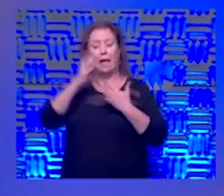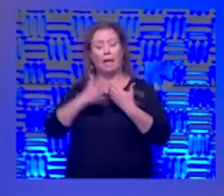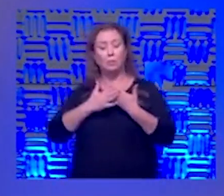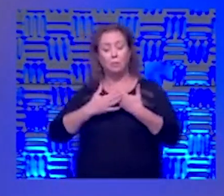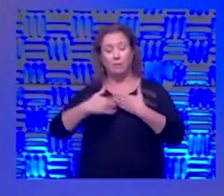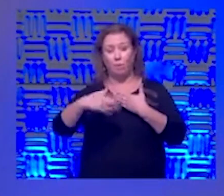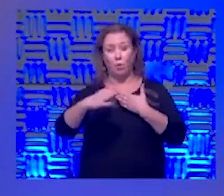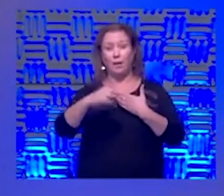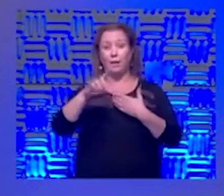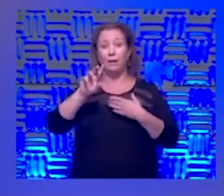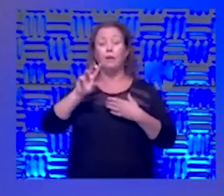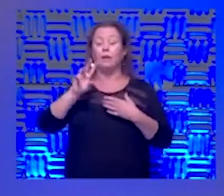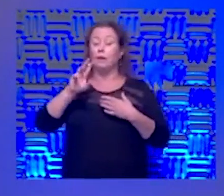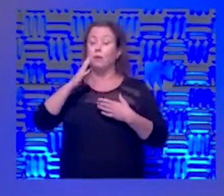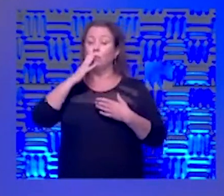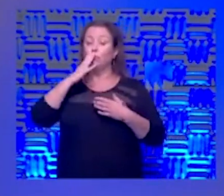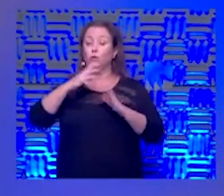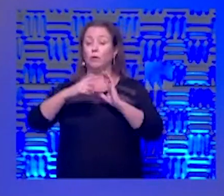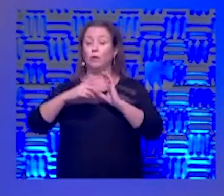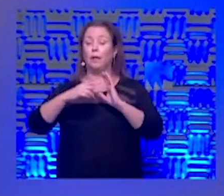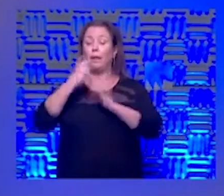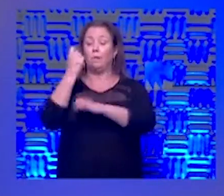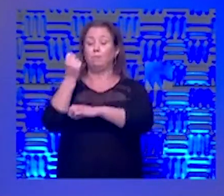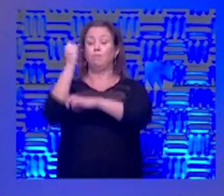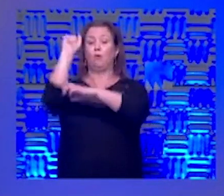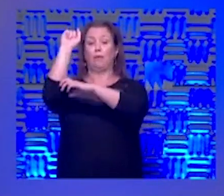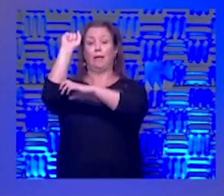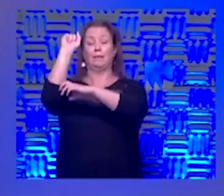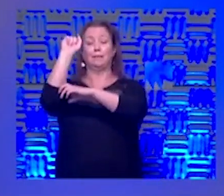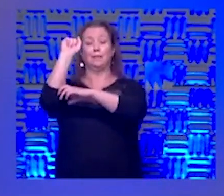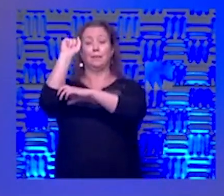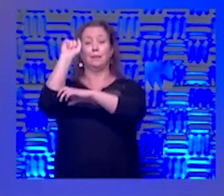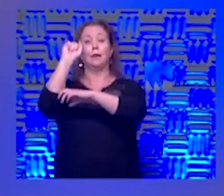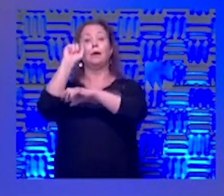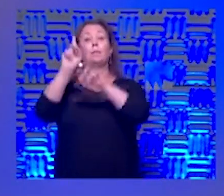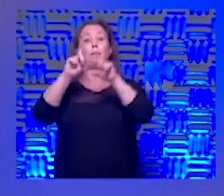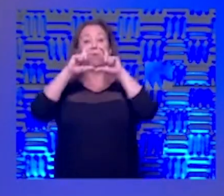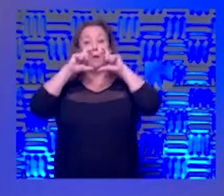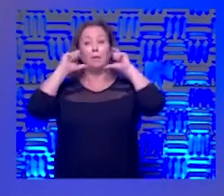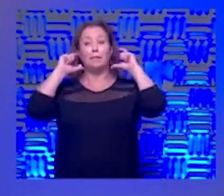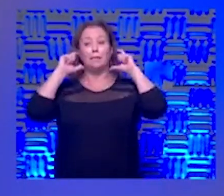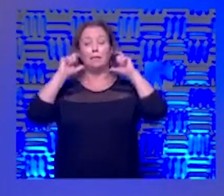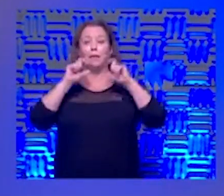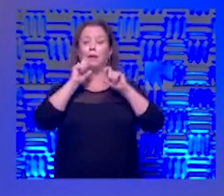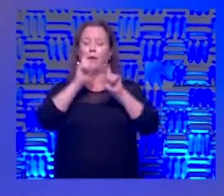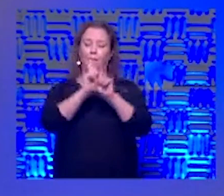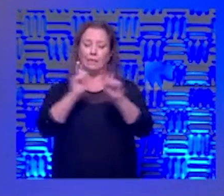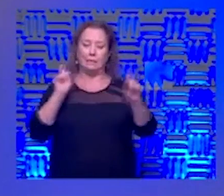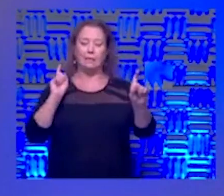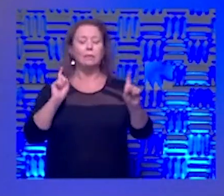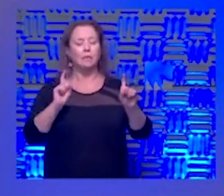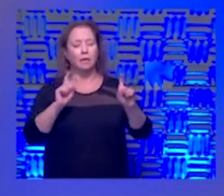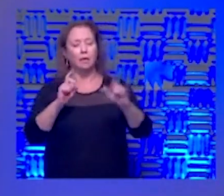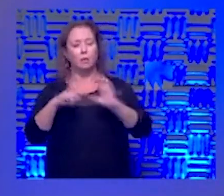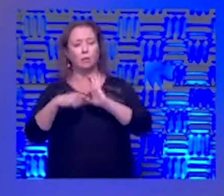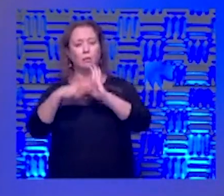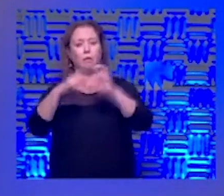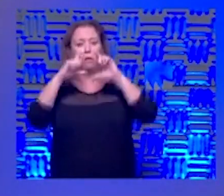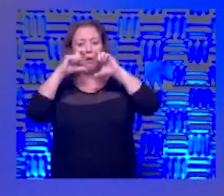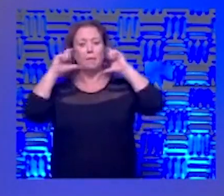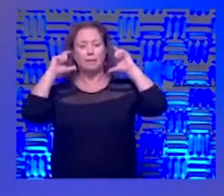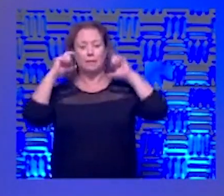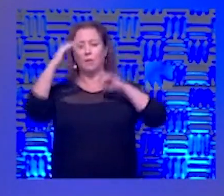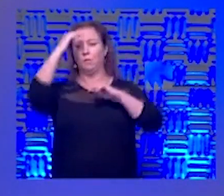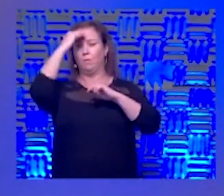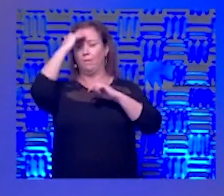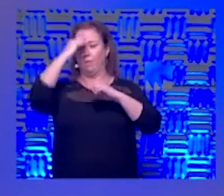this was a good thing in the demonstrations and the protests. A lot of them were wearing masks. Although not physically distanced, they were wearing masks. We